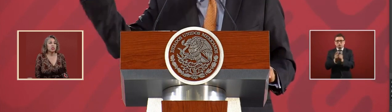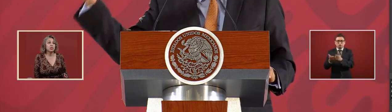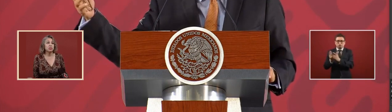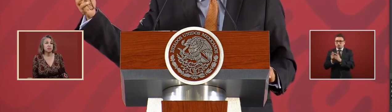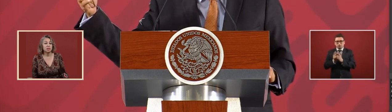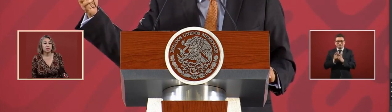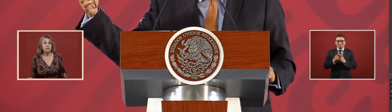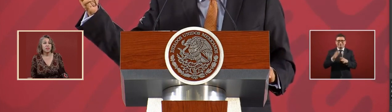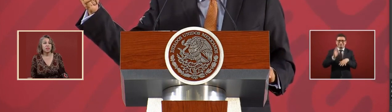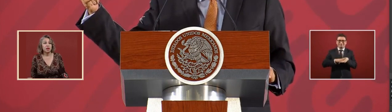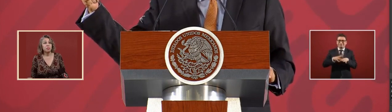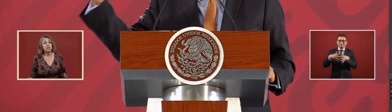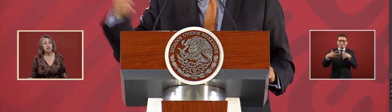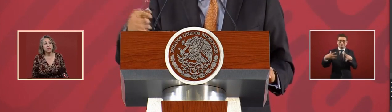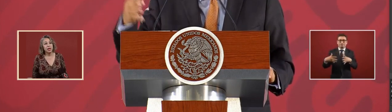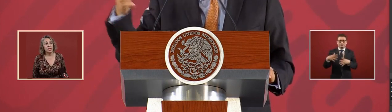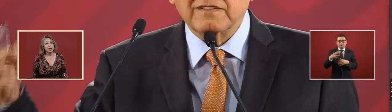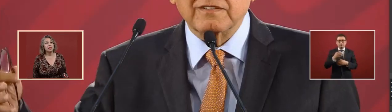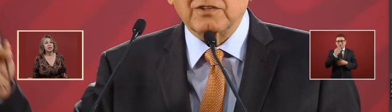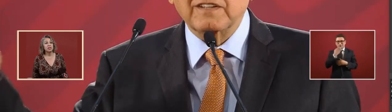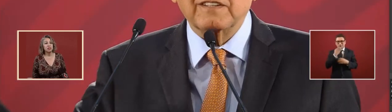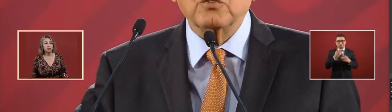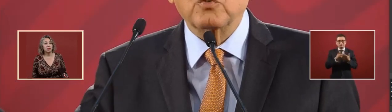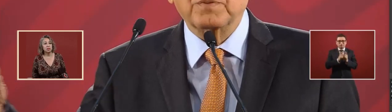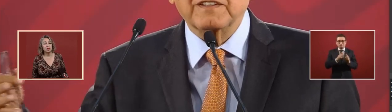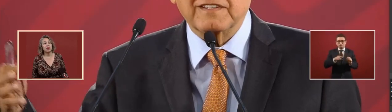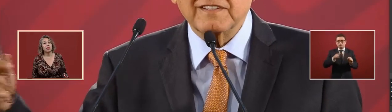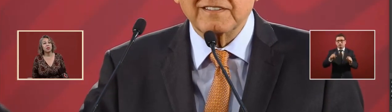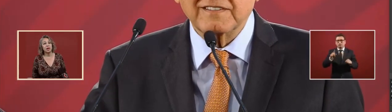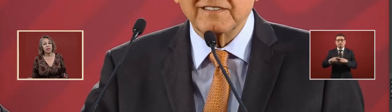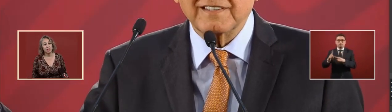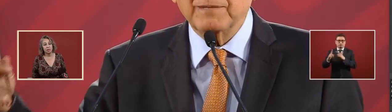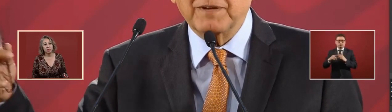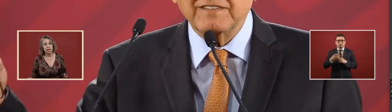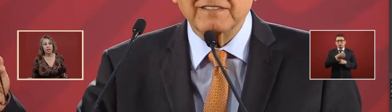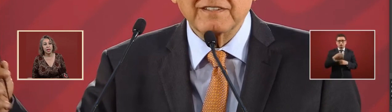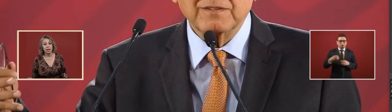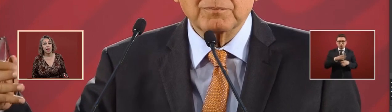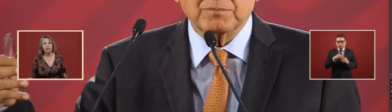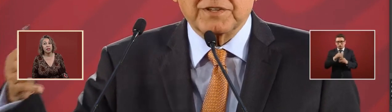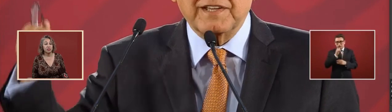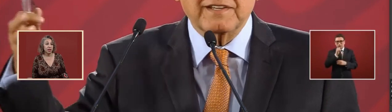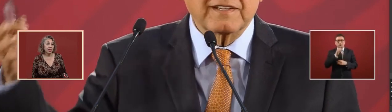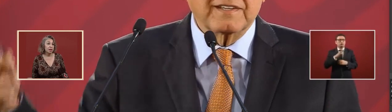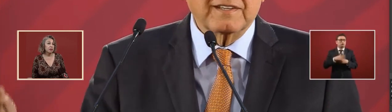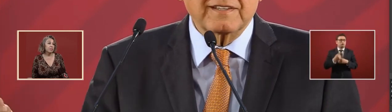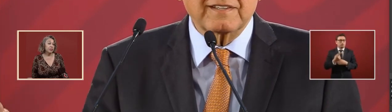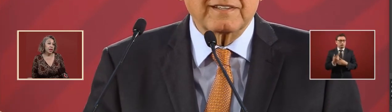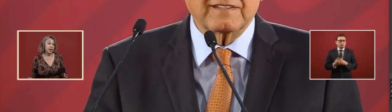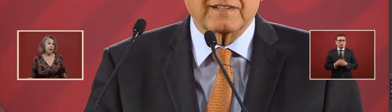more schools that are multigrade than the schools that are organized completely in the country.